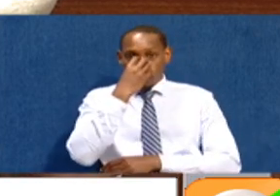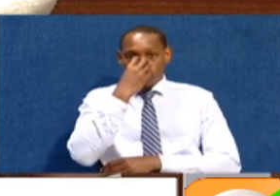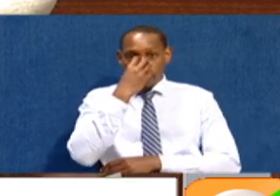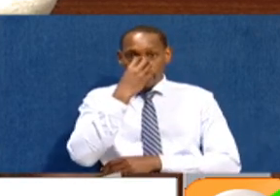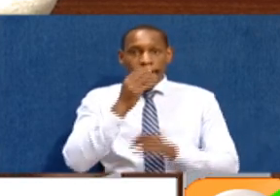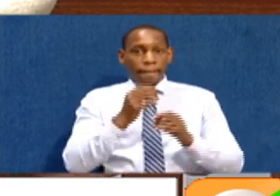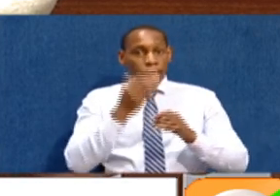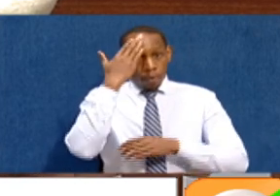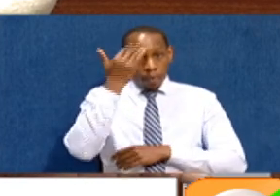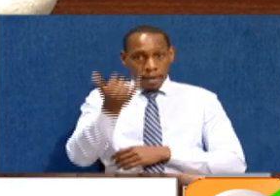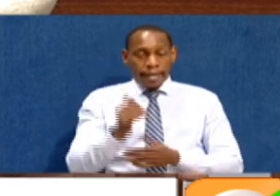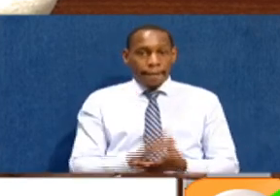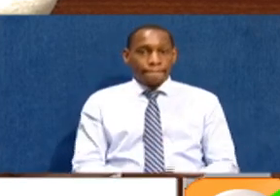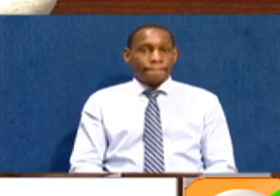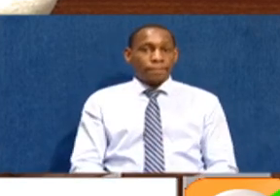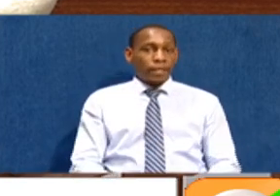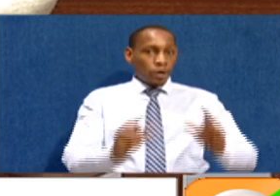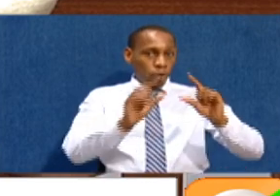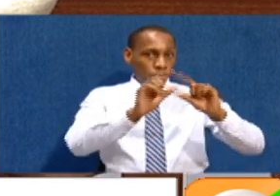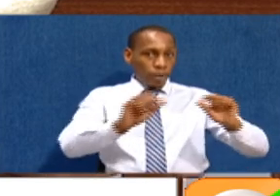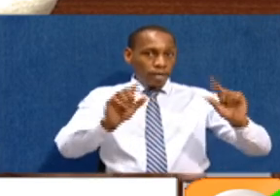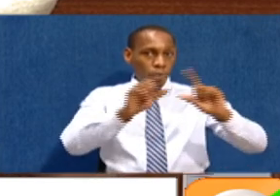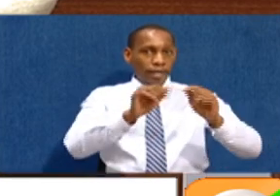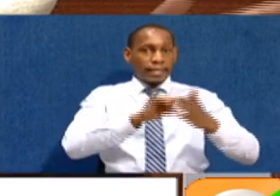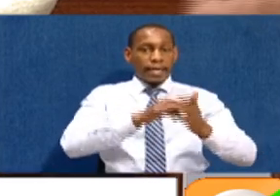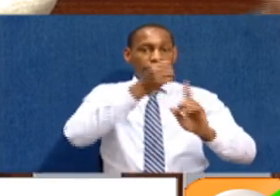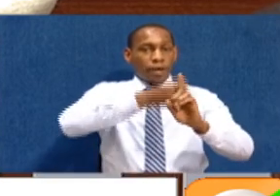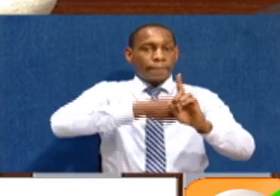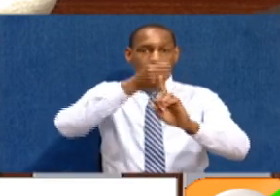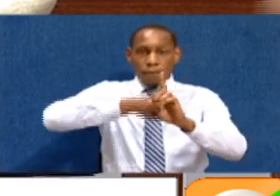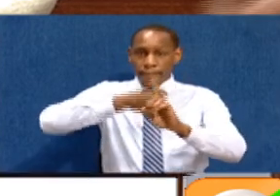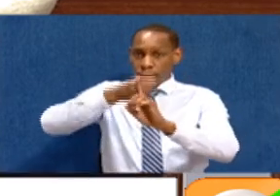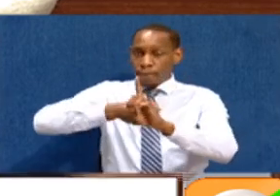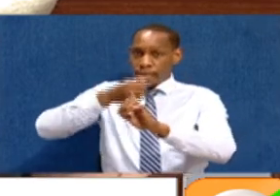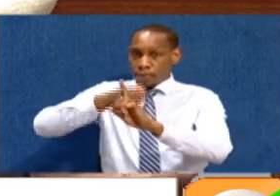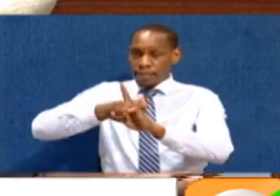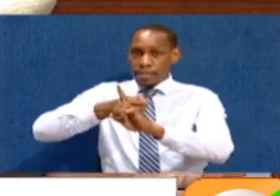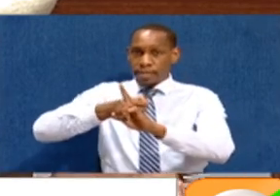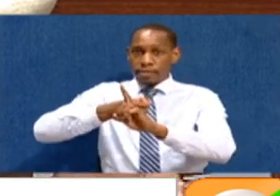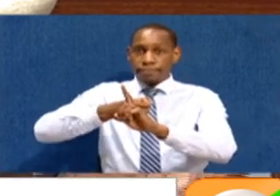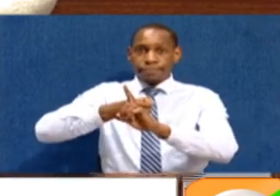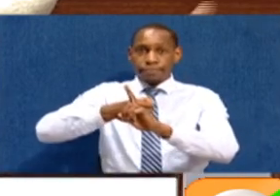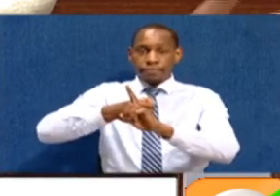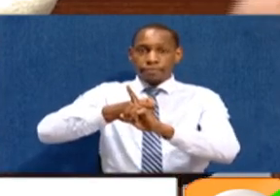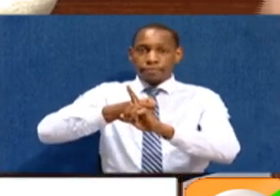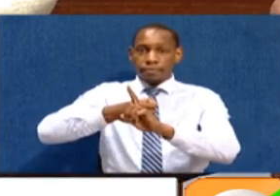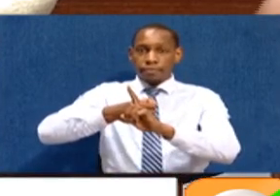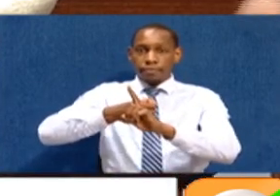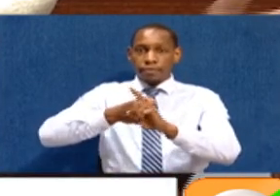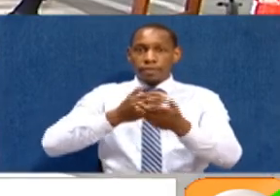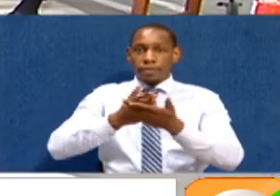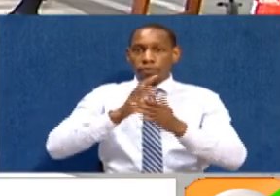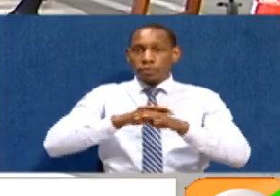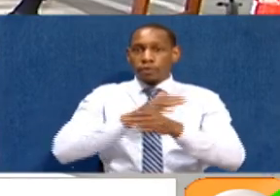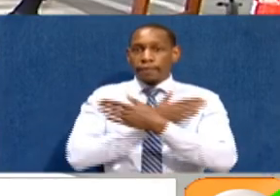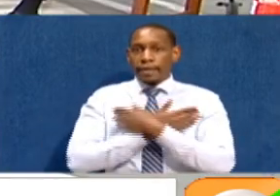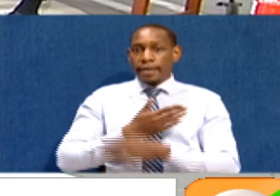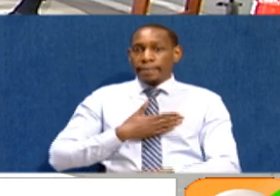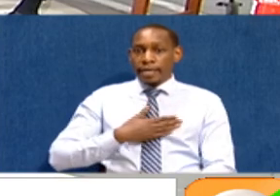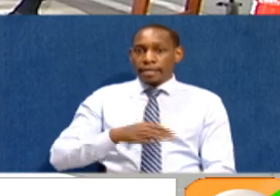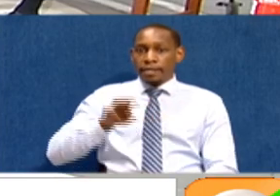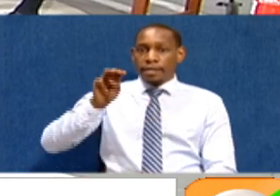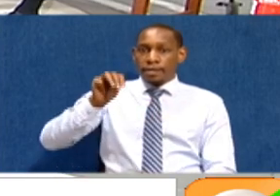Ruto, because the message that they are articulating and is being midwifed by my good friend